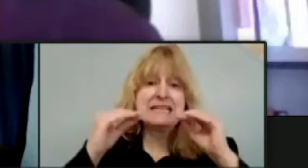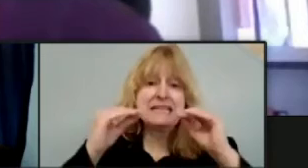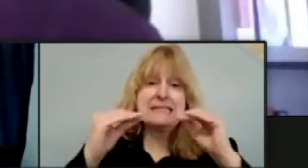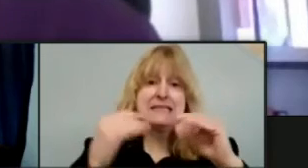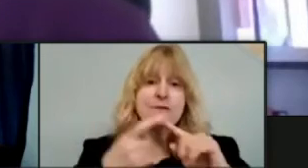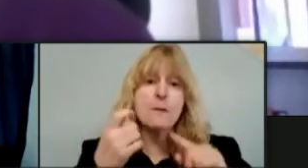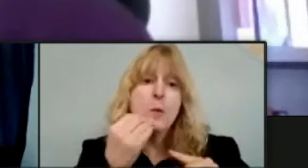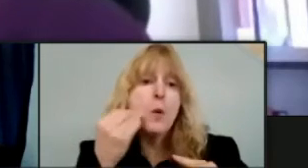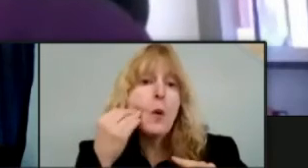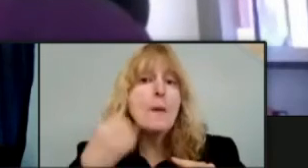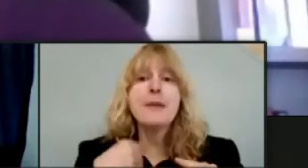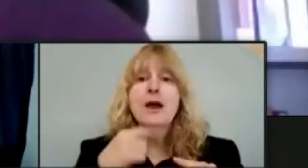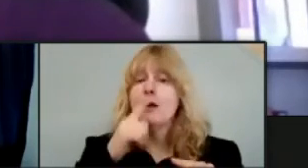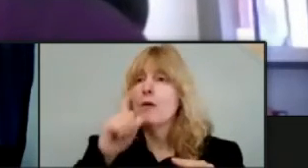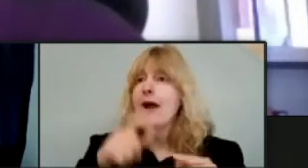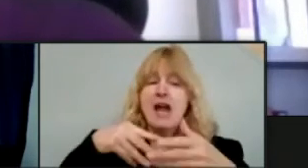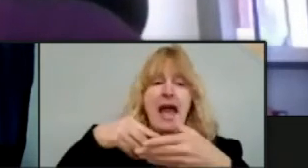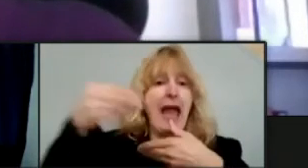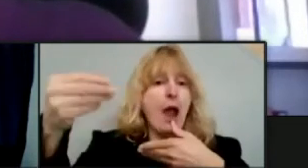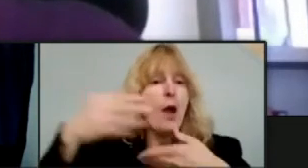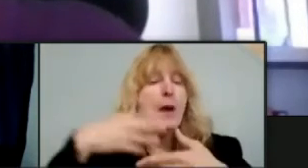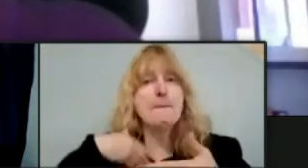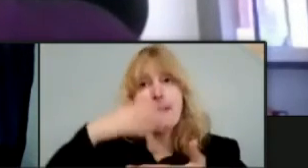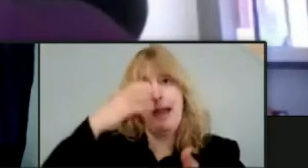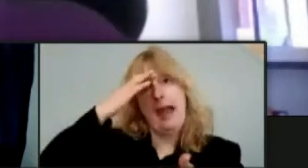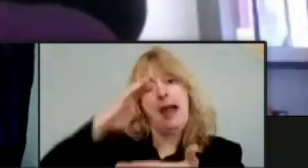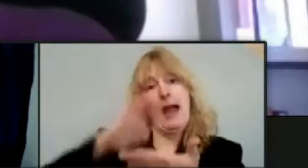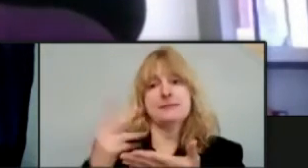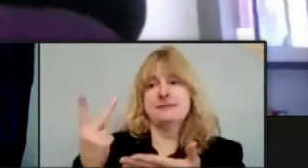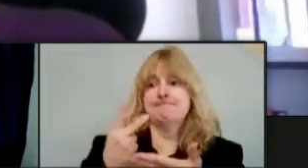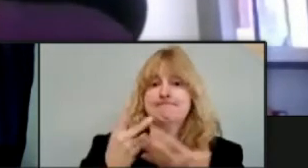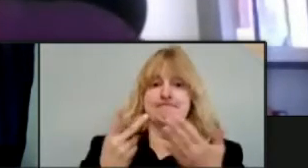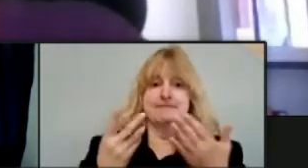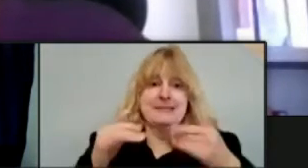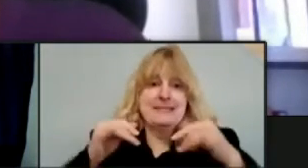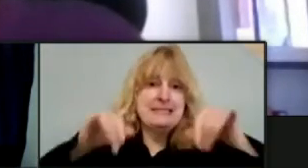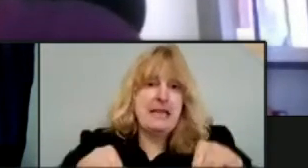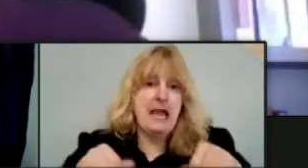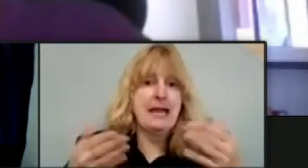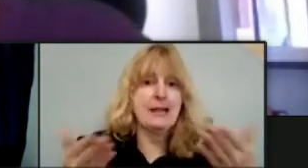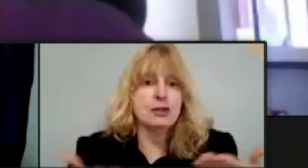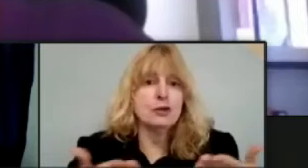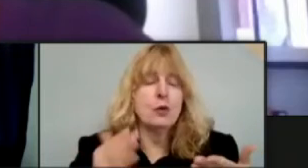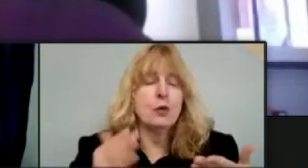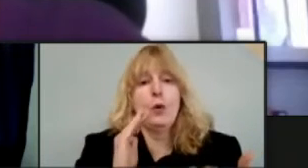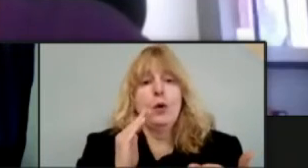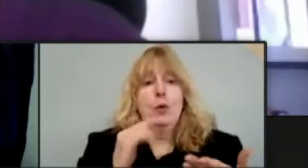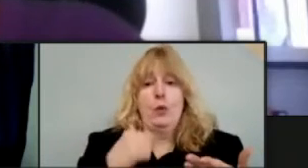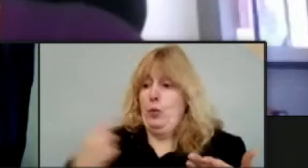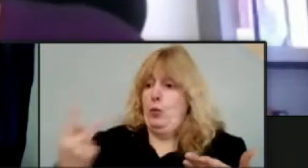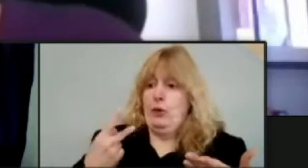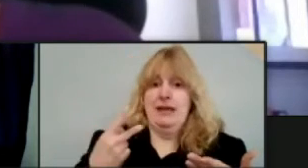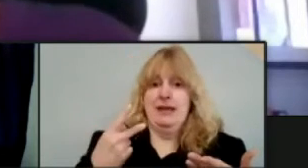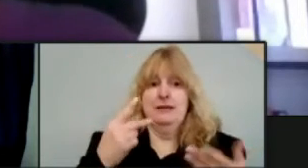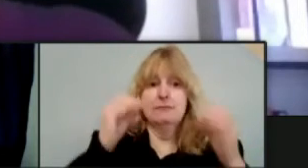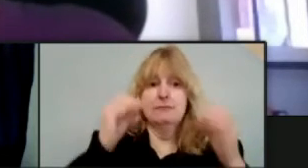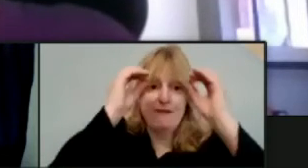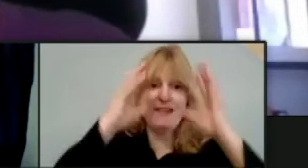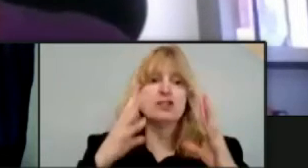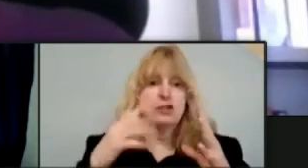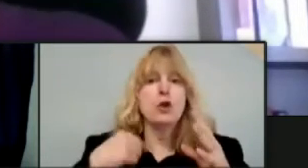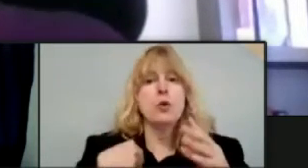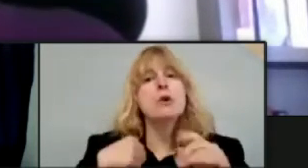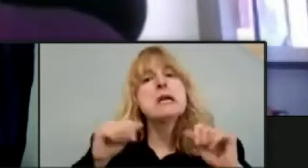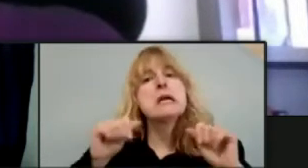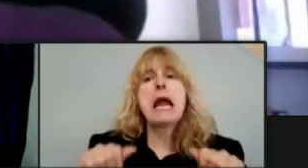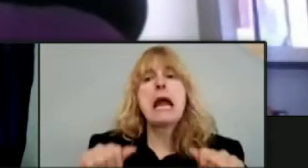I don't have to go out. My husband and I are here. We're both professors. We can use the preventions that we've been using. There are people who are in